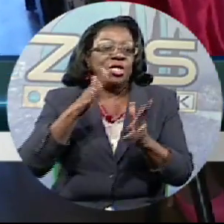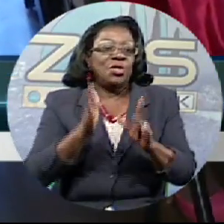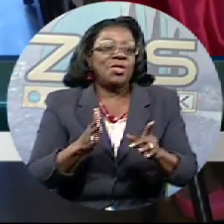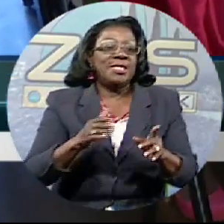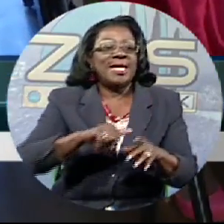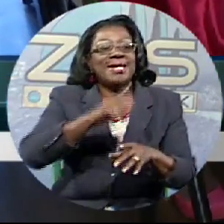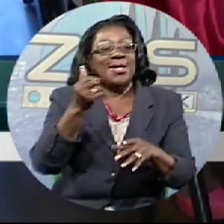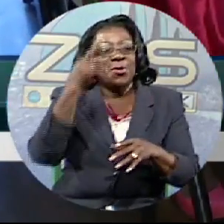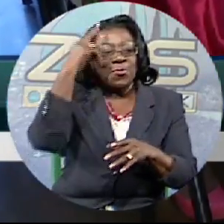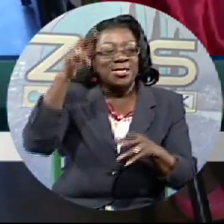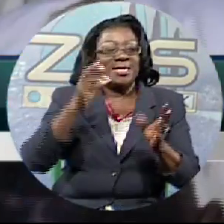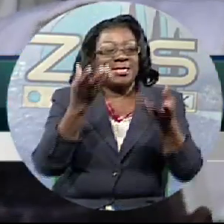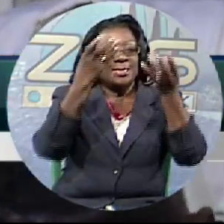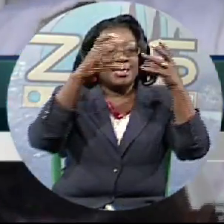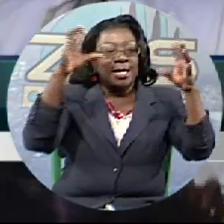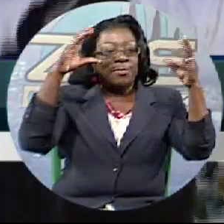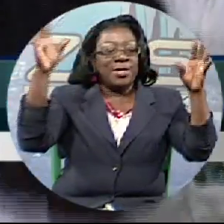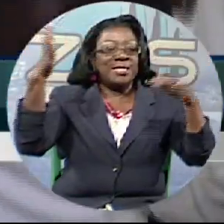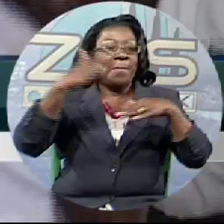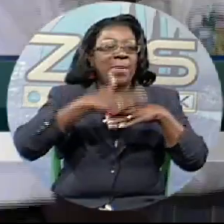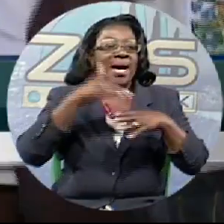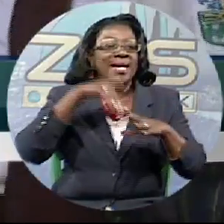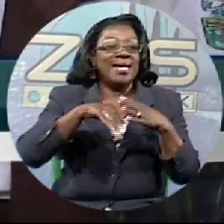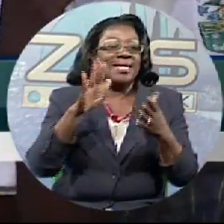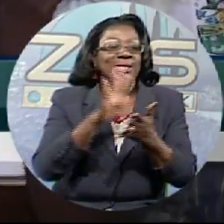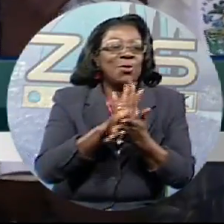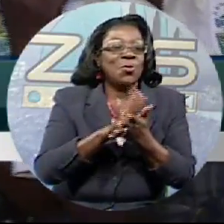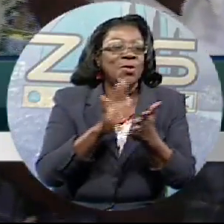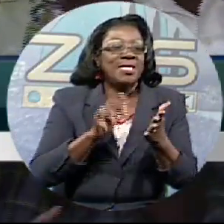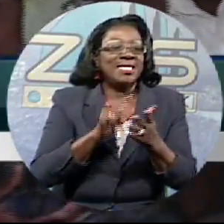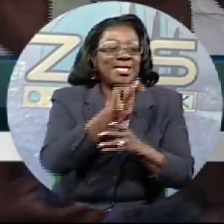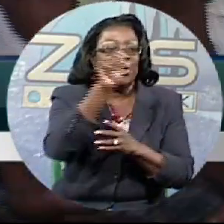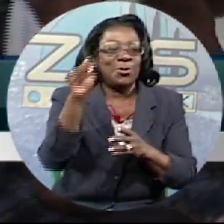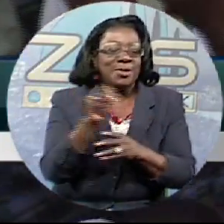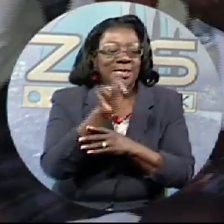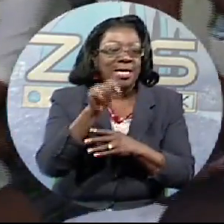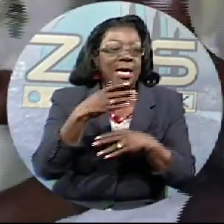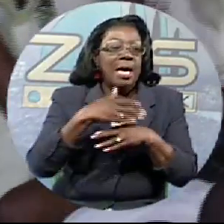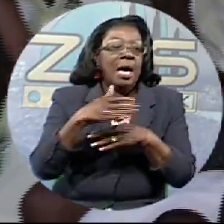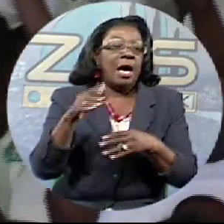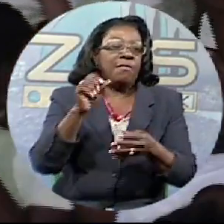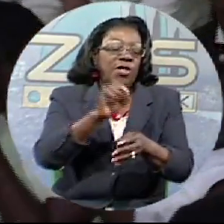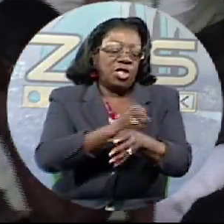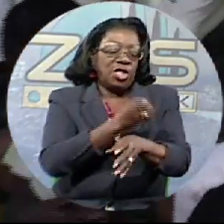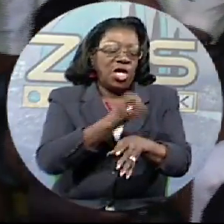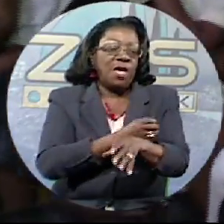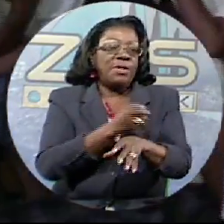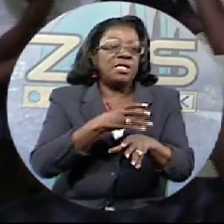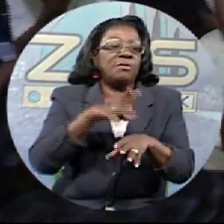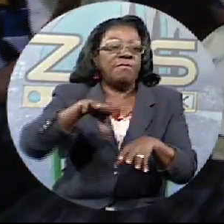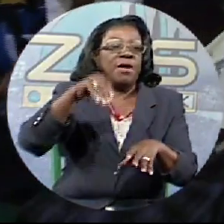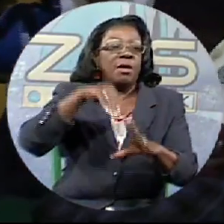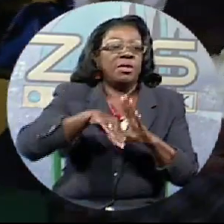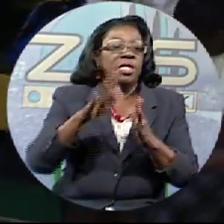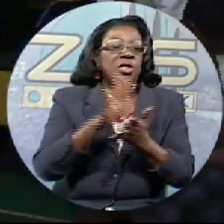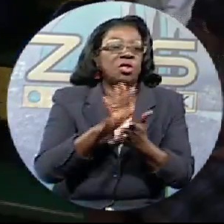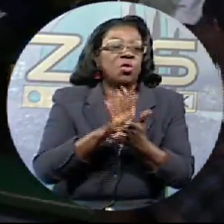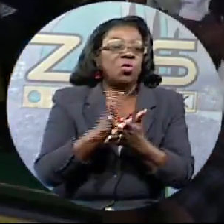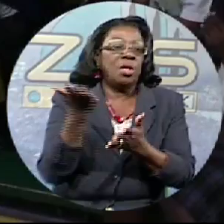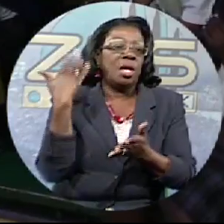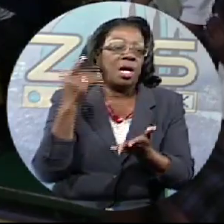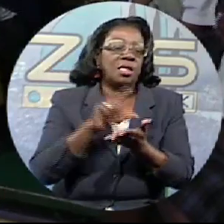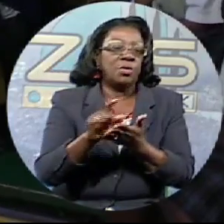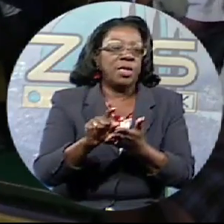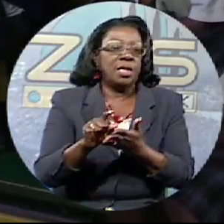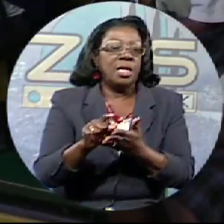another reason to celebrate being back in school this Tuesday following an outbreak of scabies last week. The more than 700 students appeared